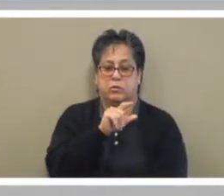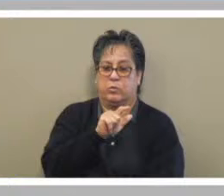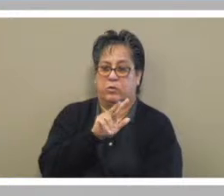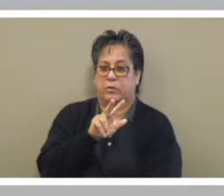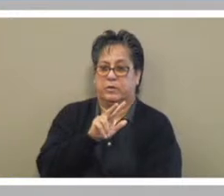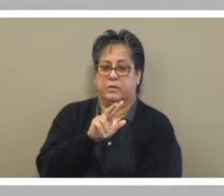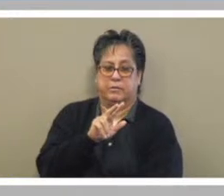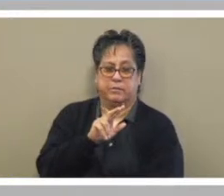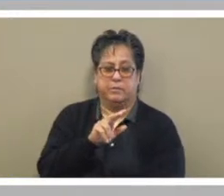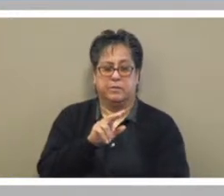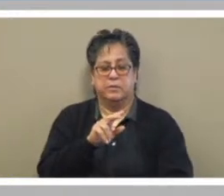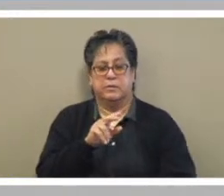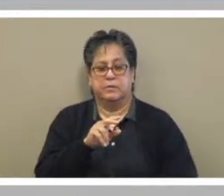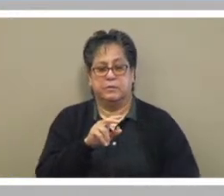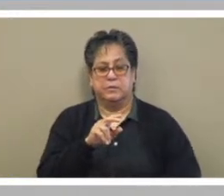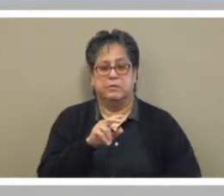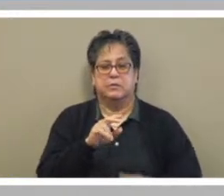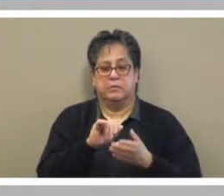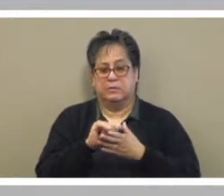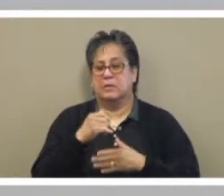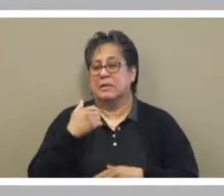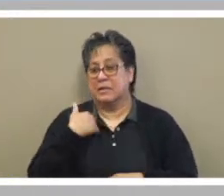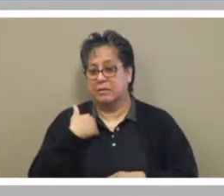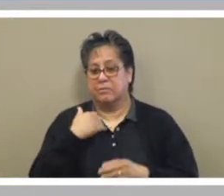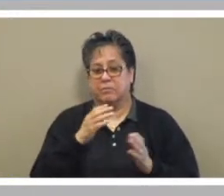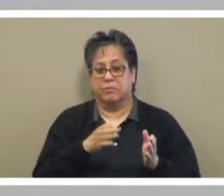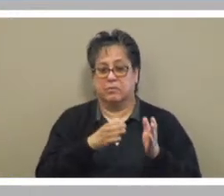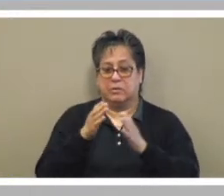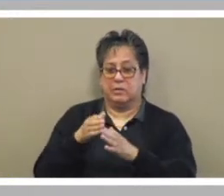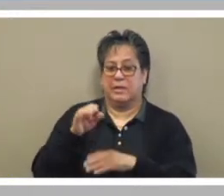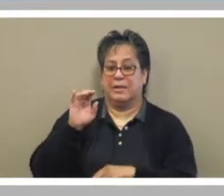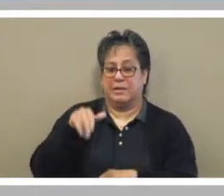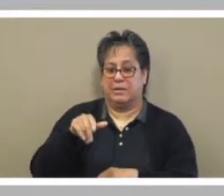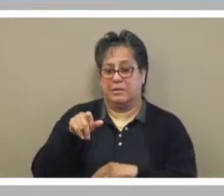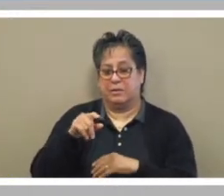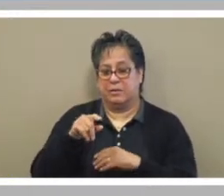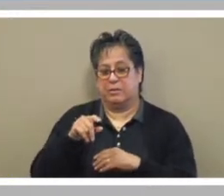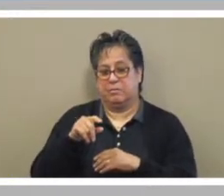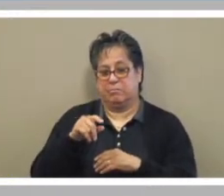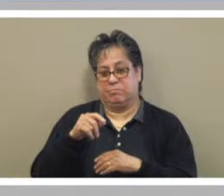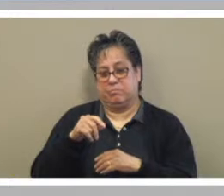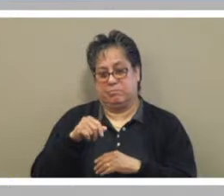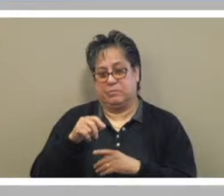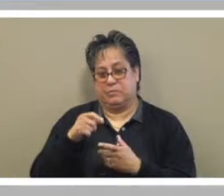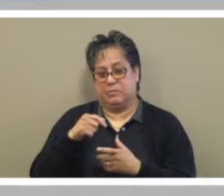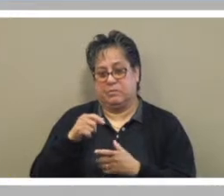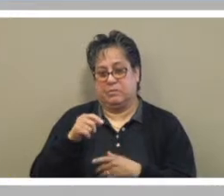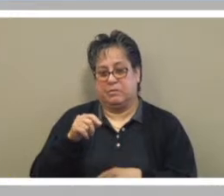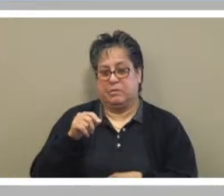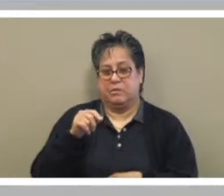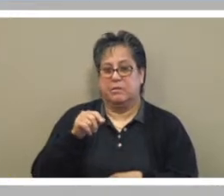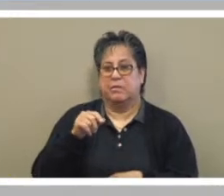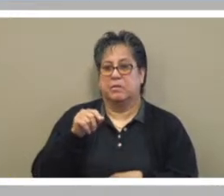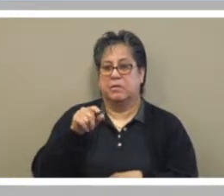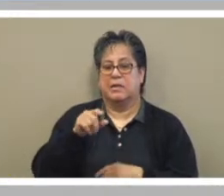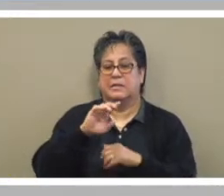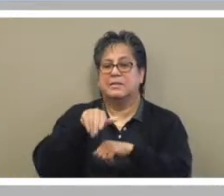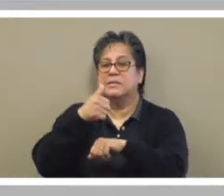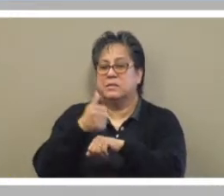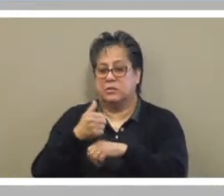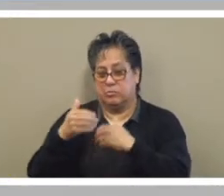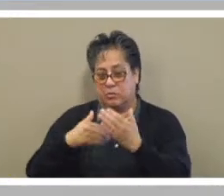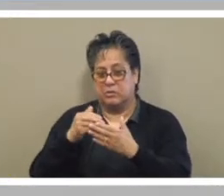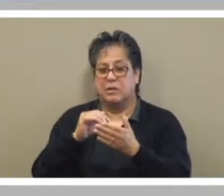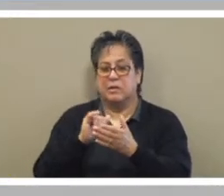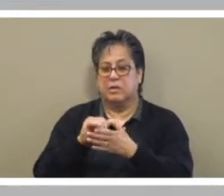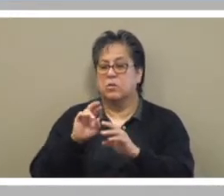2023. So that is our awareness video that we had. I do want to play, this is the one I meant to play, I'm sorry. This is the installation process. Get